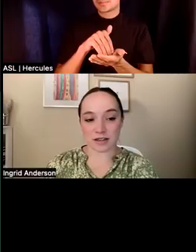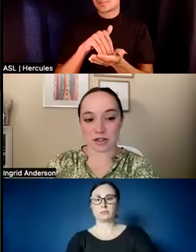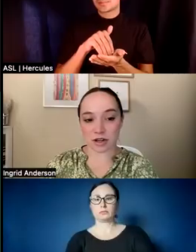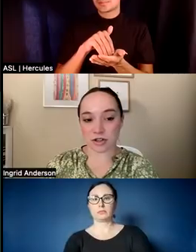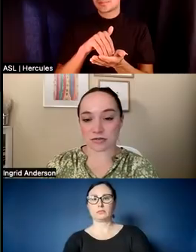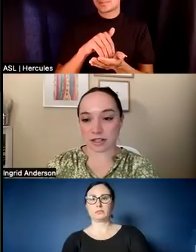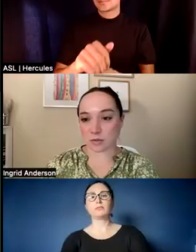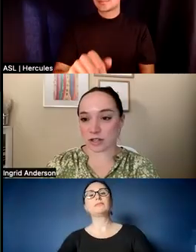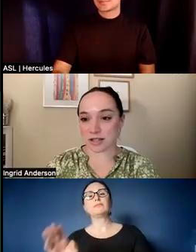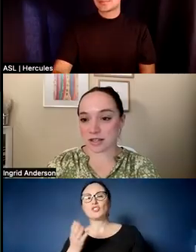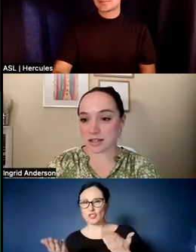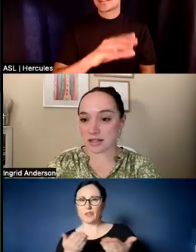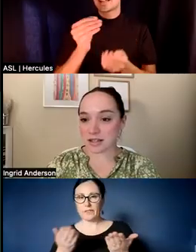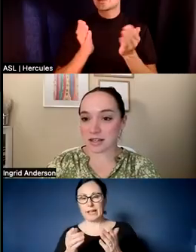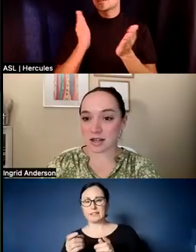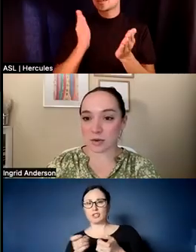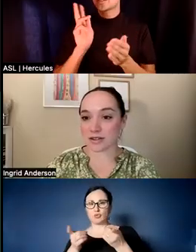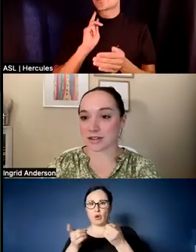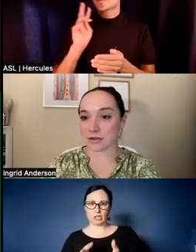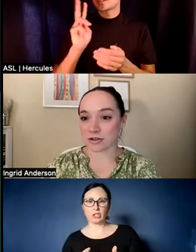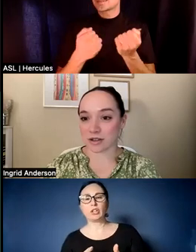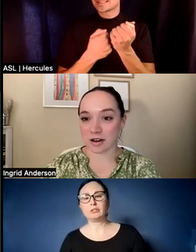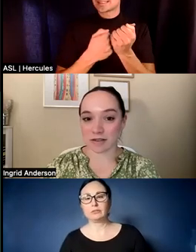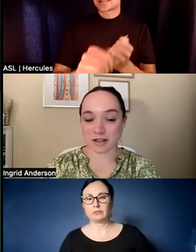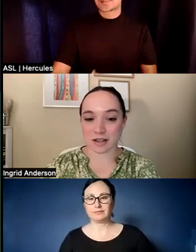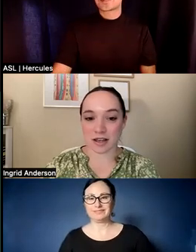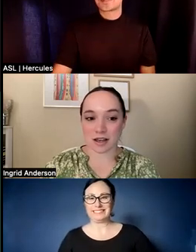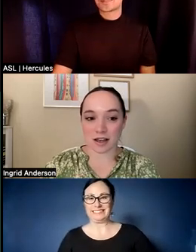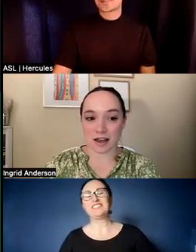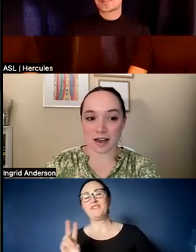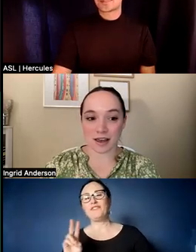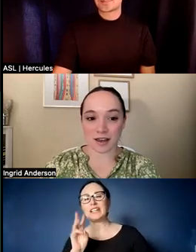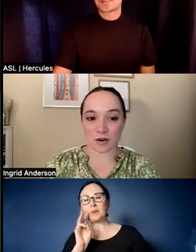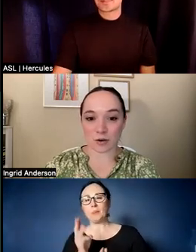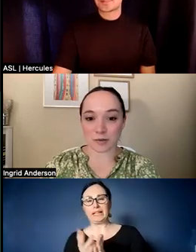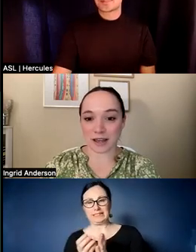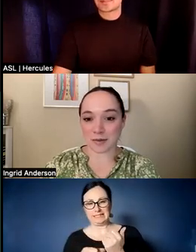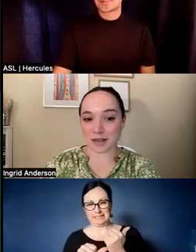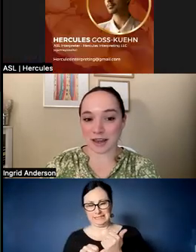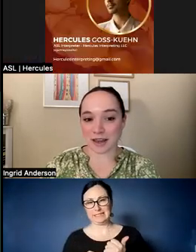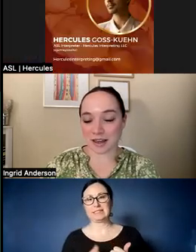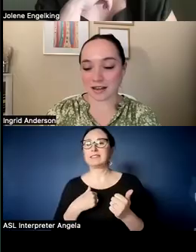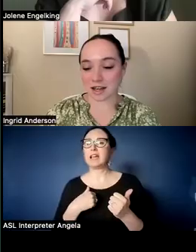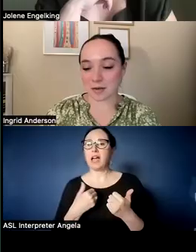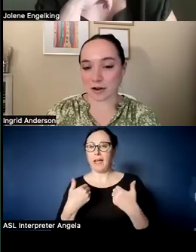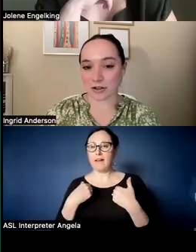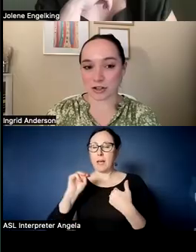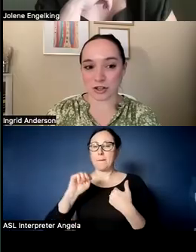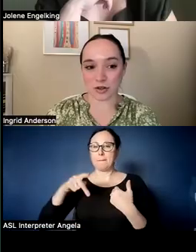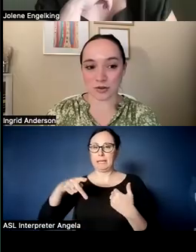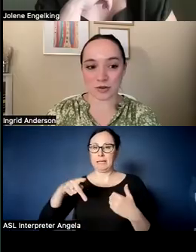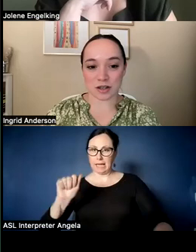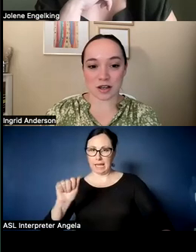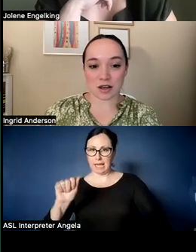serving as the Director of Victim Witness Assistance in a prosecutor's office. I hold my MPA, and I'm honored